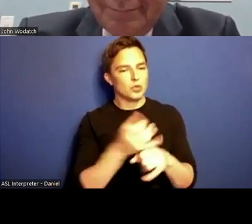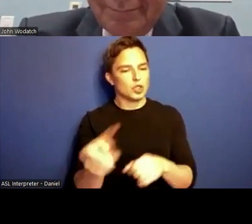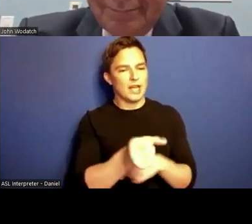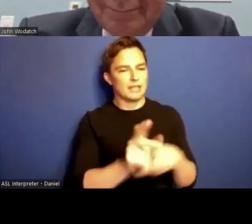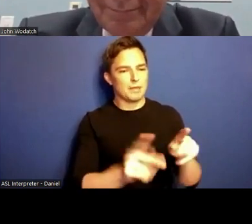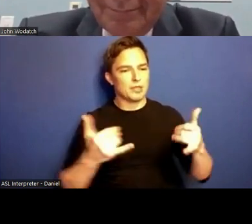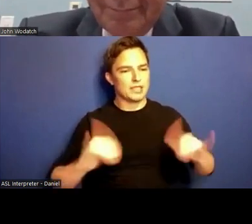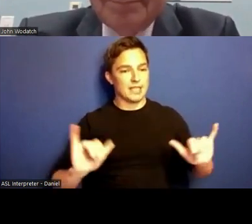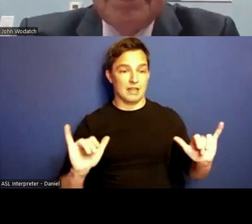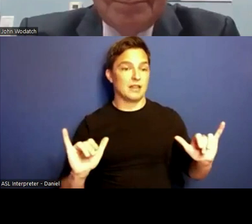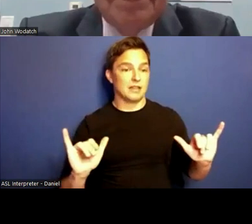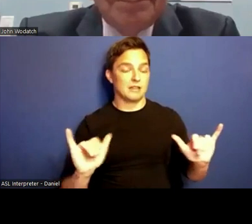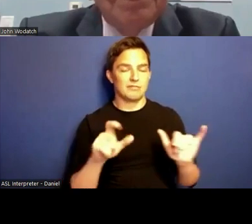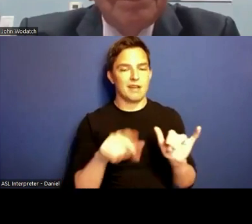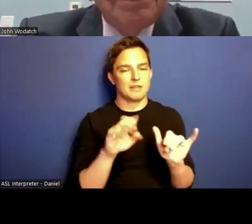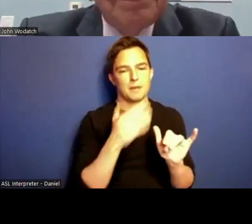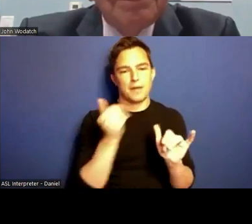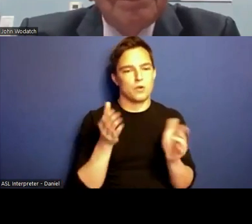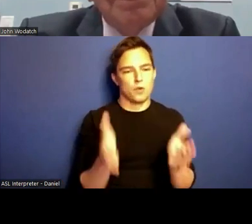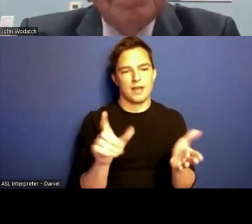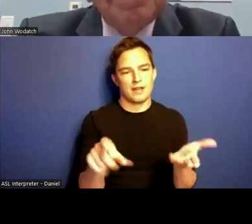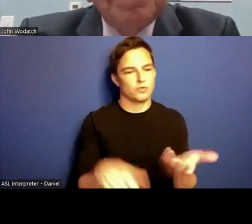So it got to be a better way.